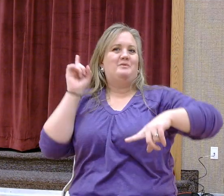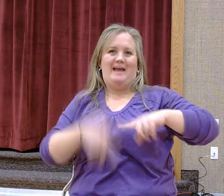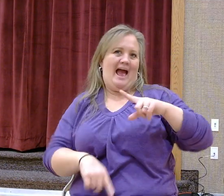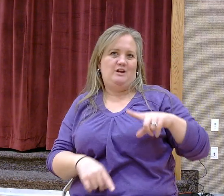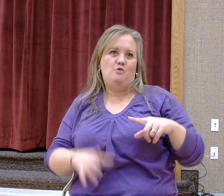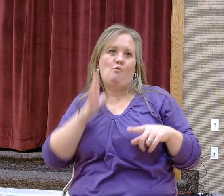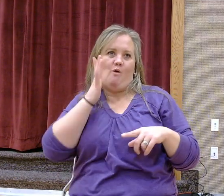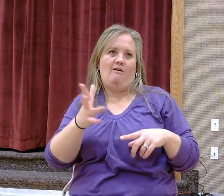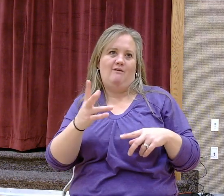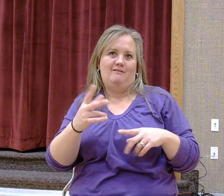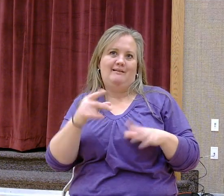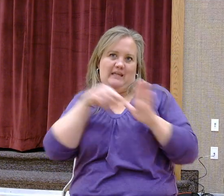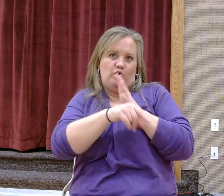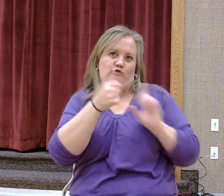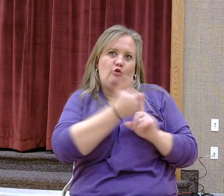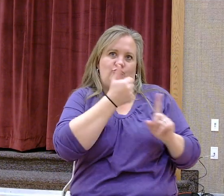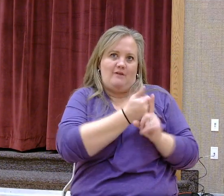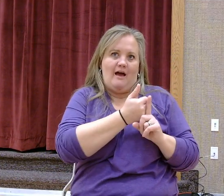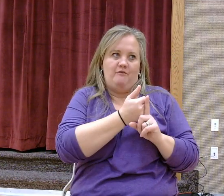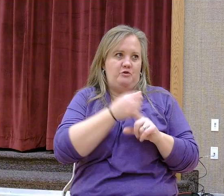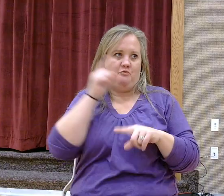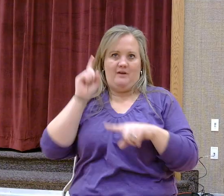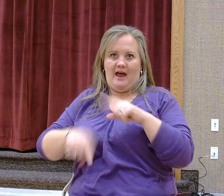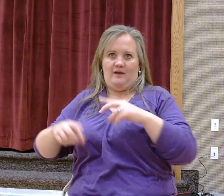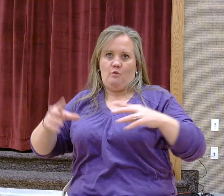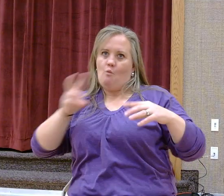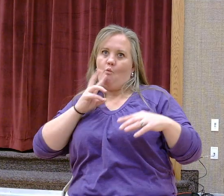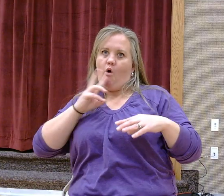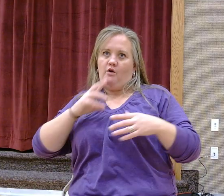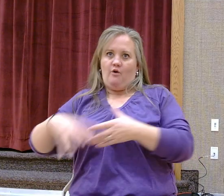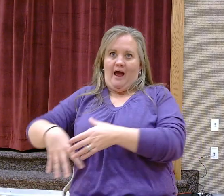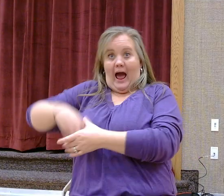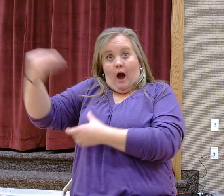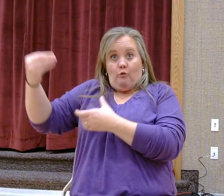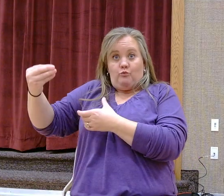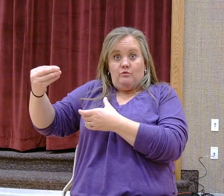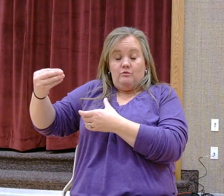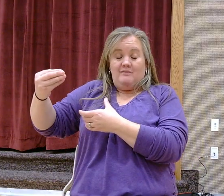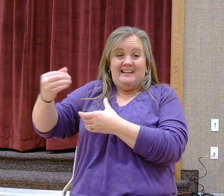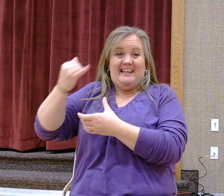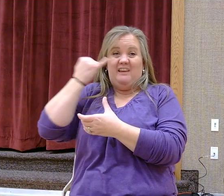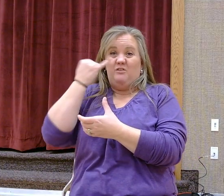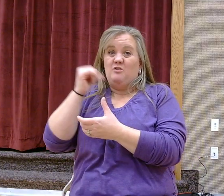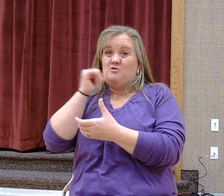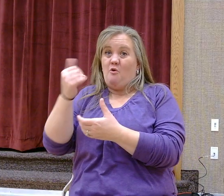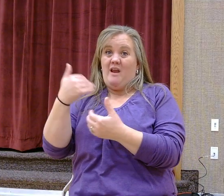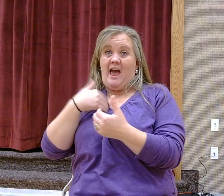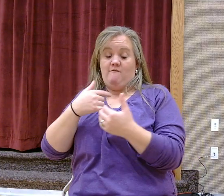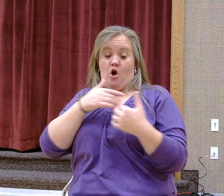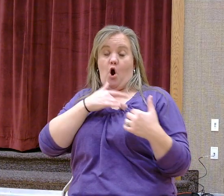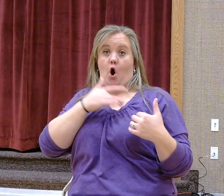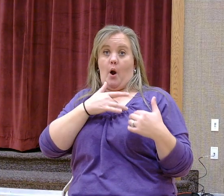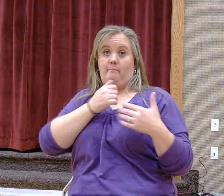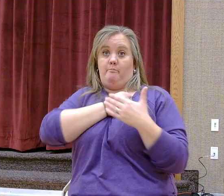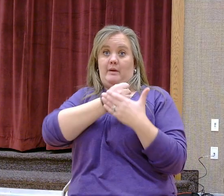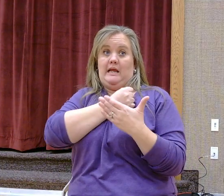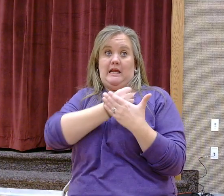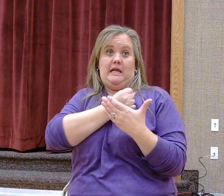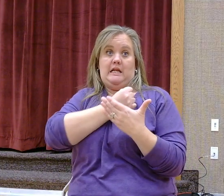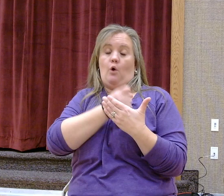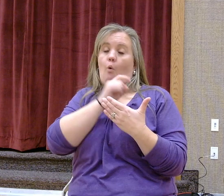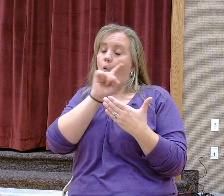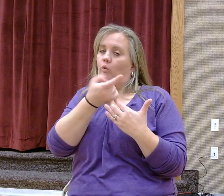get the water out of the lungs. If they have no heartbeat, it's just doing CPR. Now, if they start to cough or